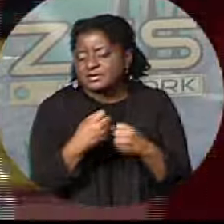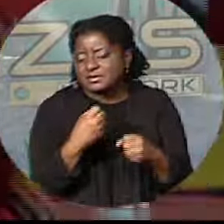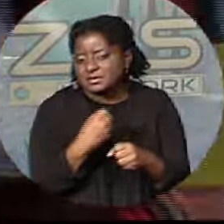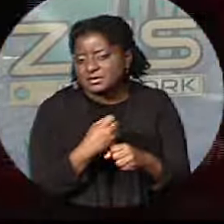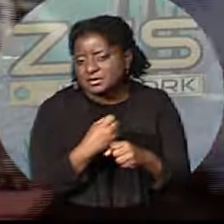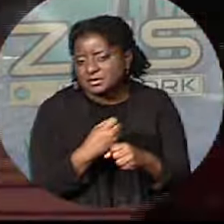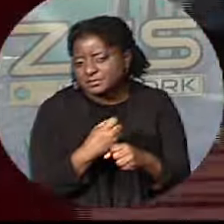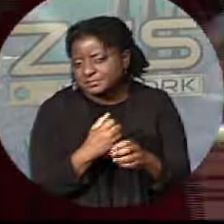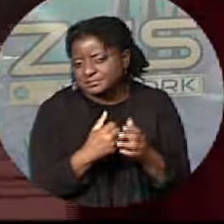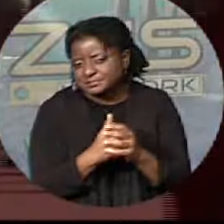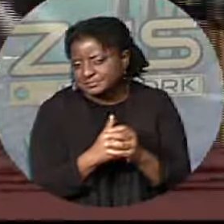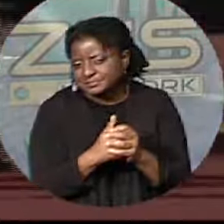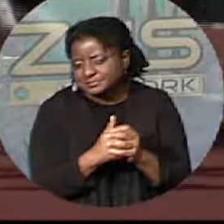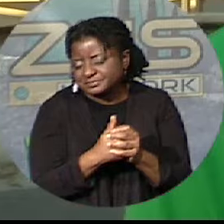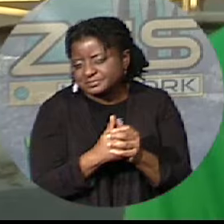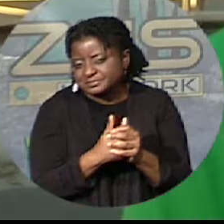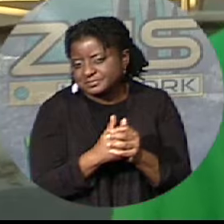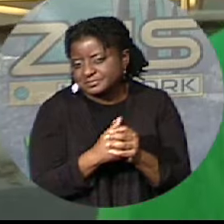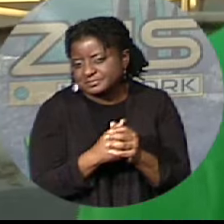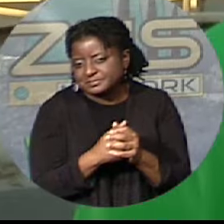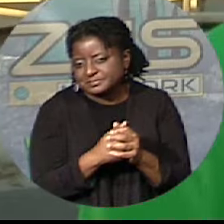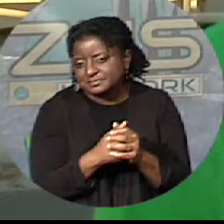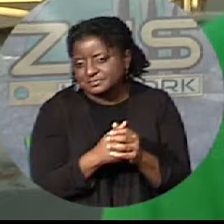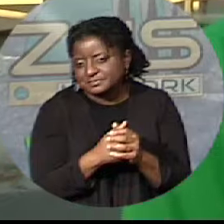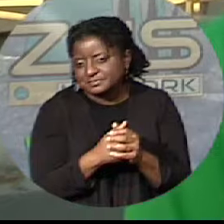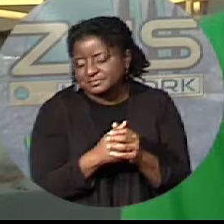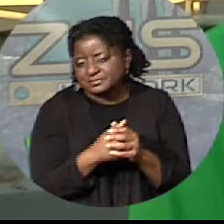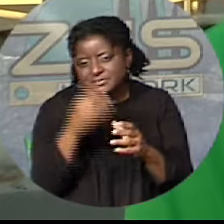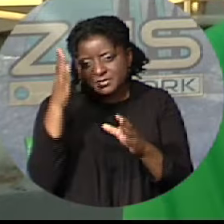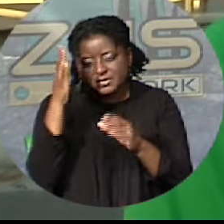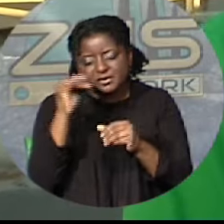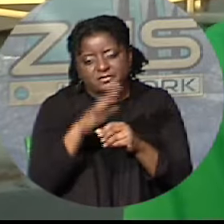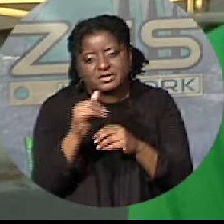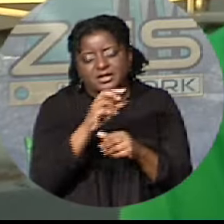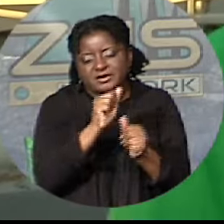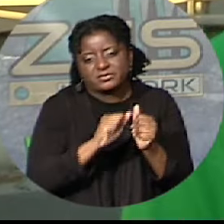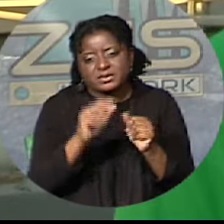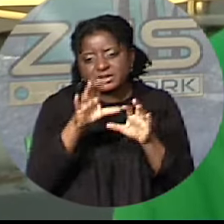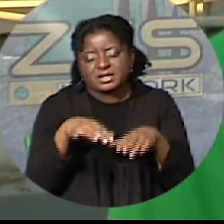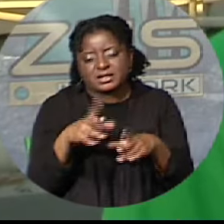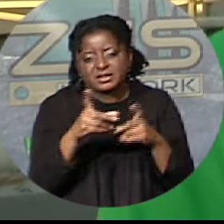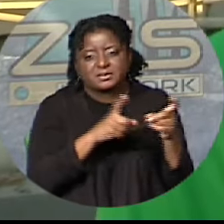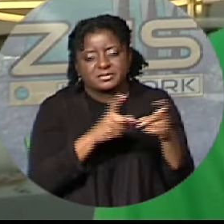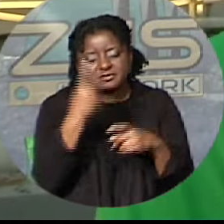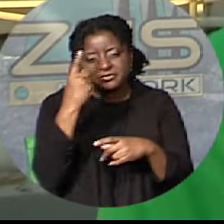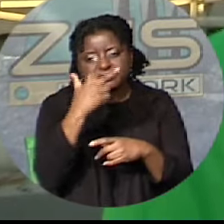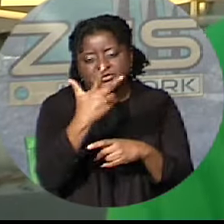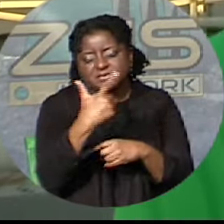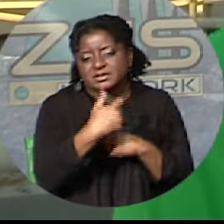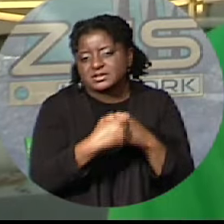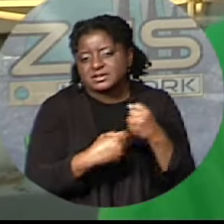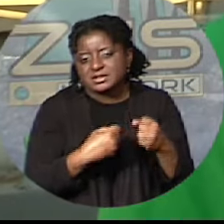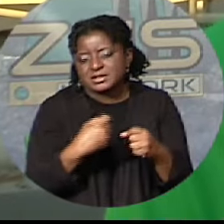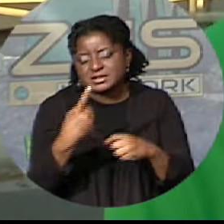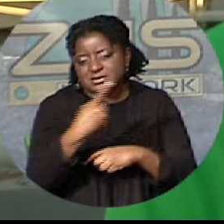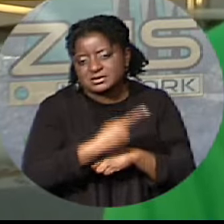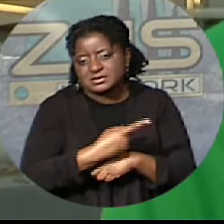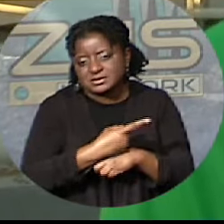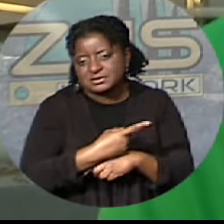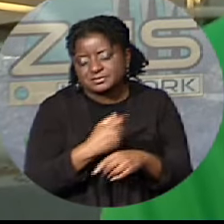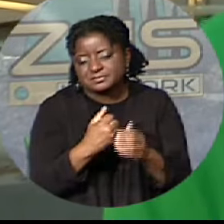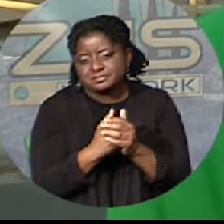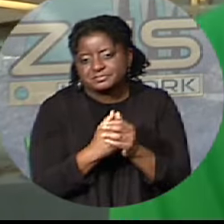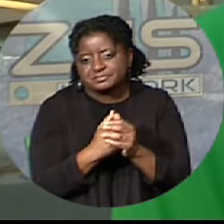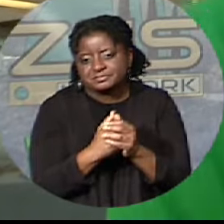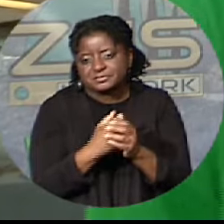This year we just got to stick together, and hopefully everybody could complete the 3 days because it's a hard track meet and it's tough on athletes. So if everybody could